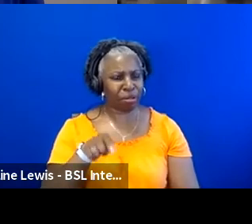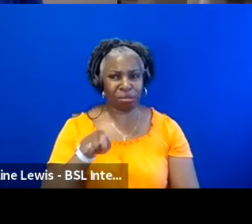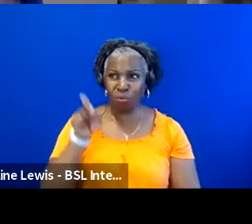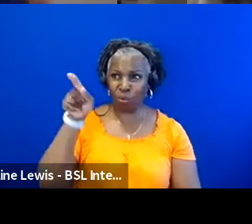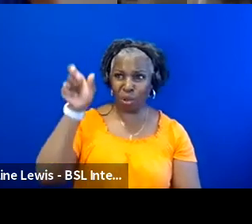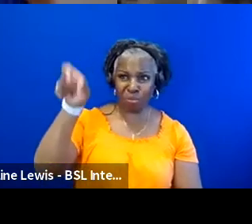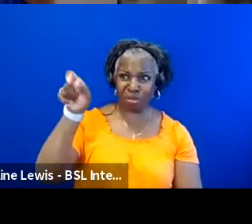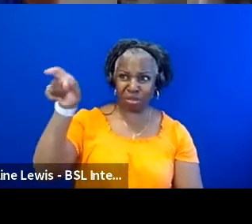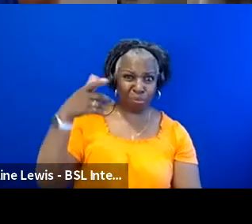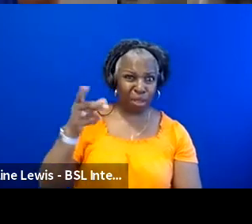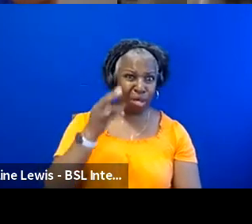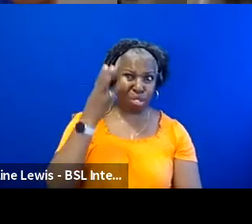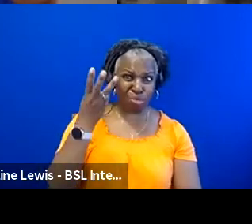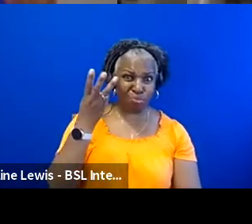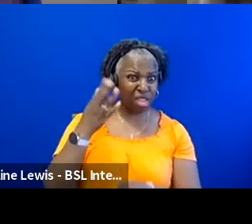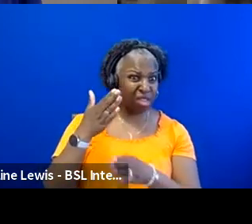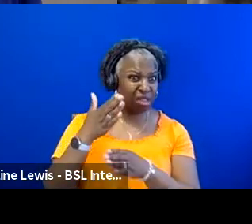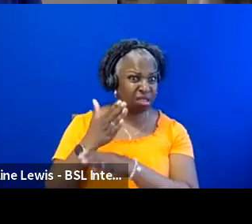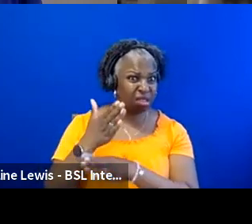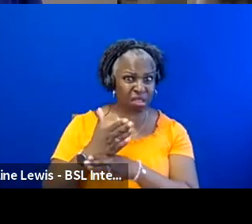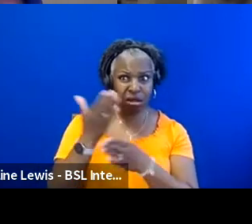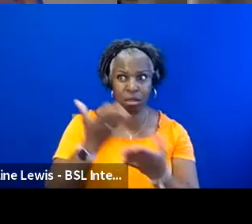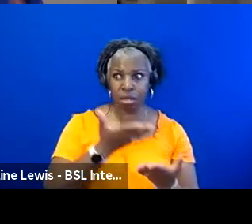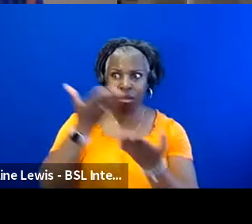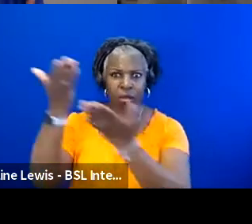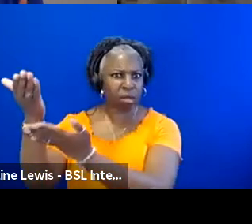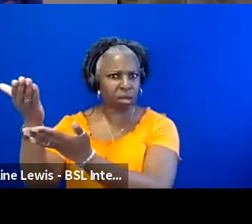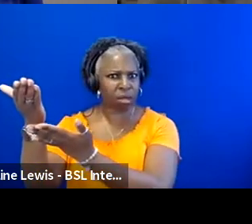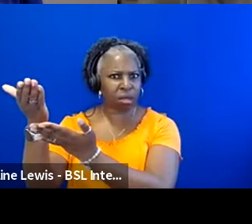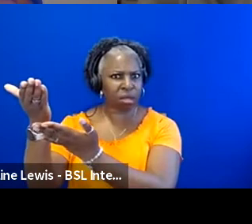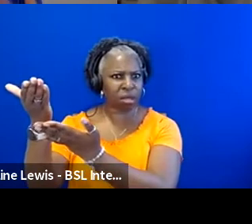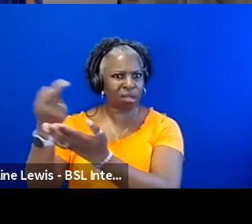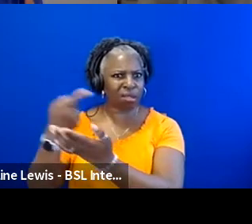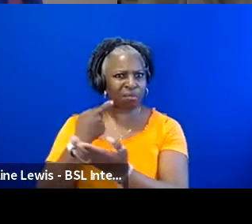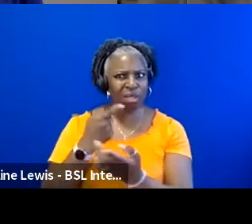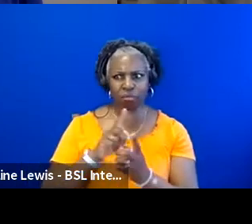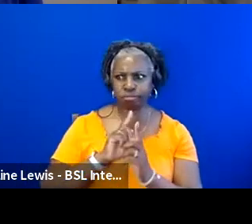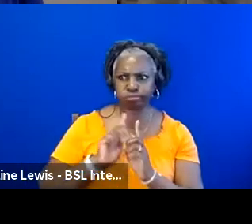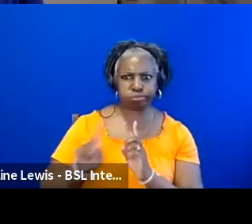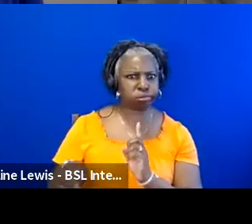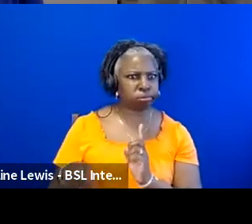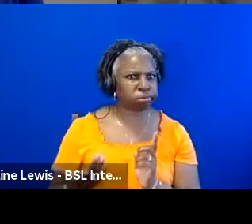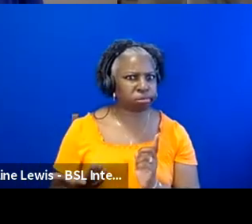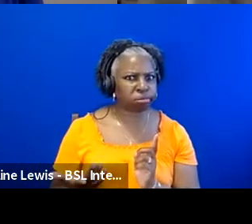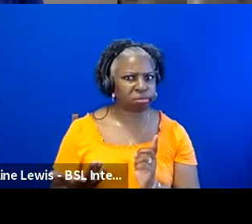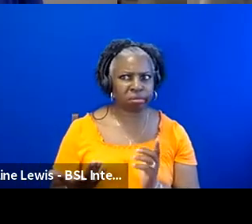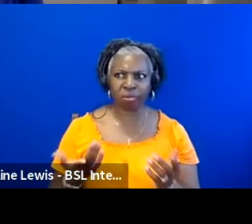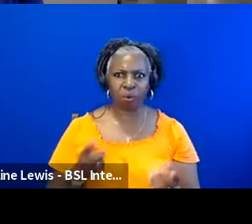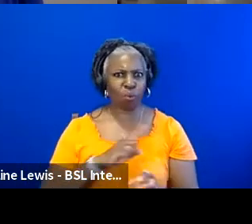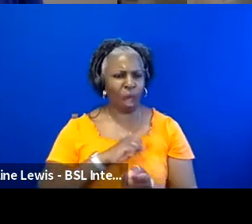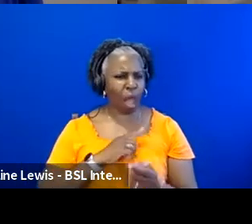day. And I would never like understand this. So why this happened, there is no reasons. And